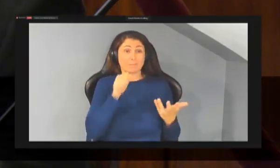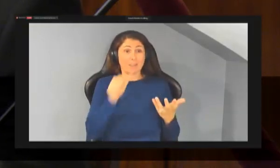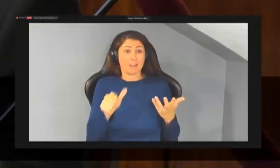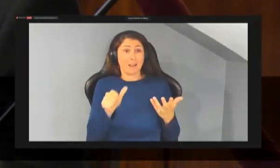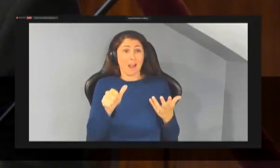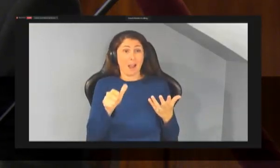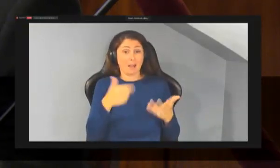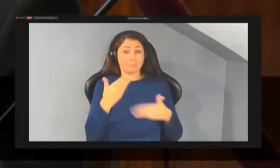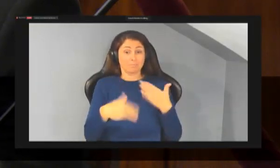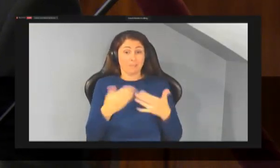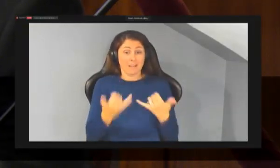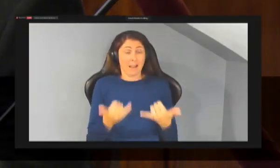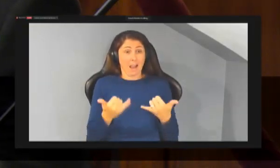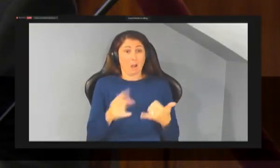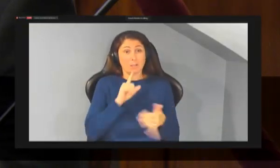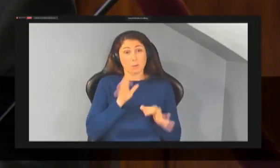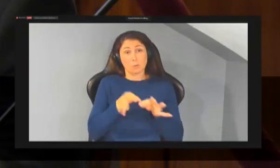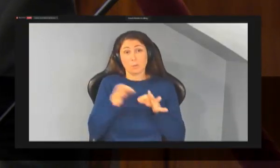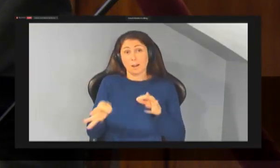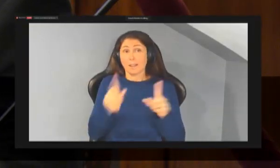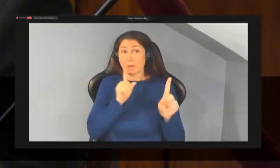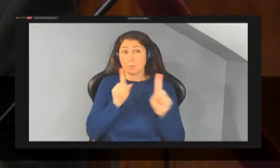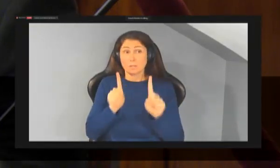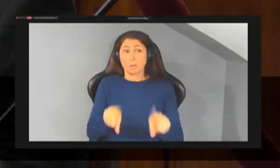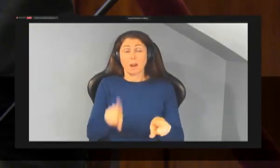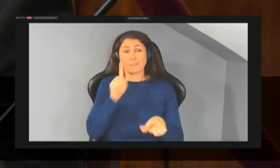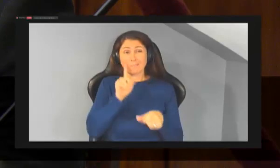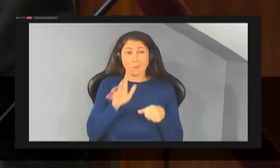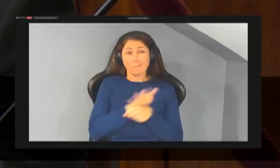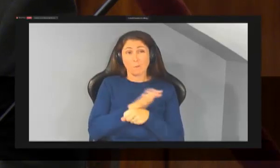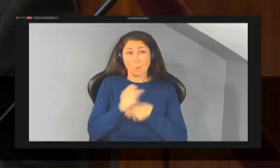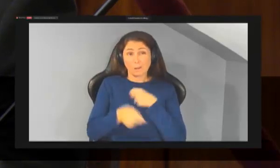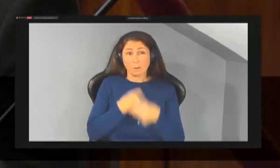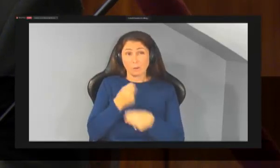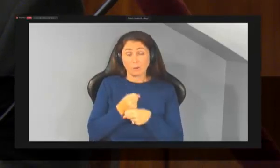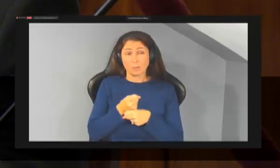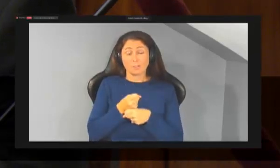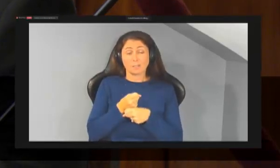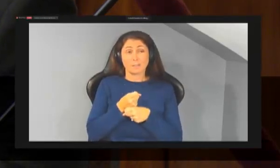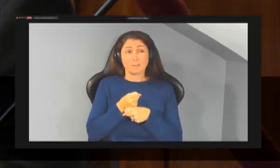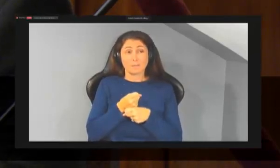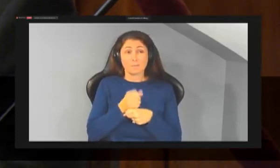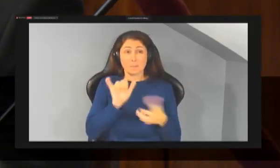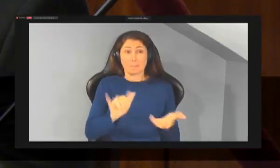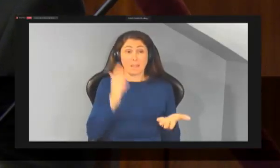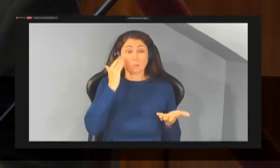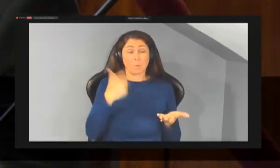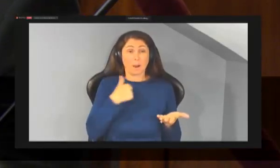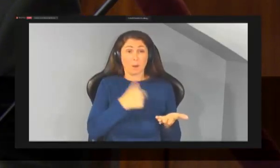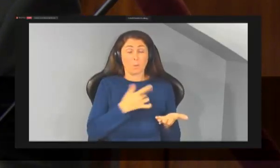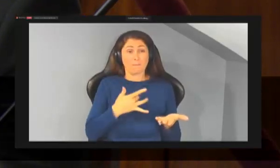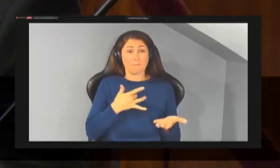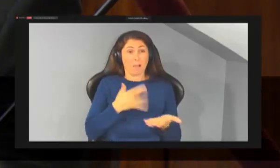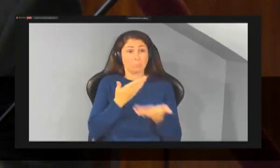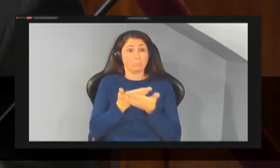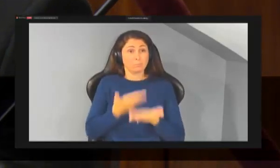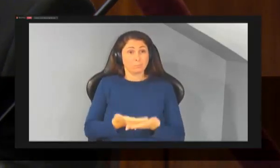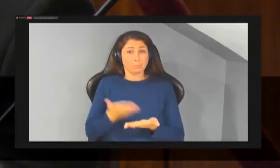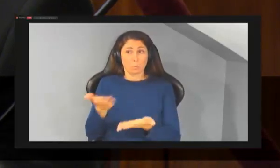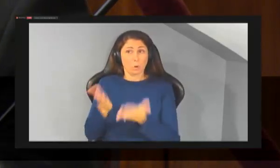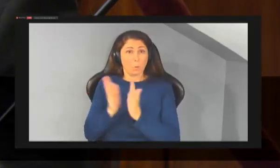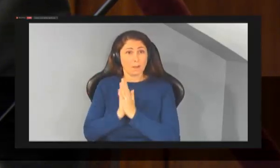to delay a response for a full year, which is why we felt justified in requesting a